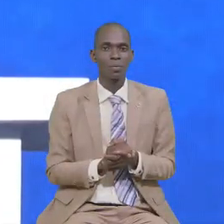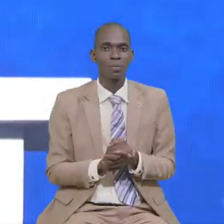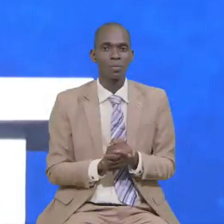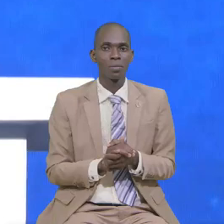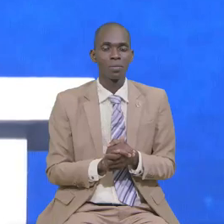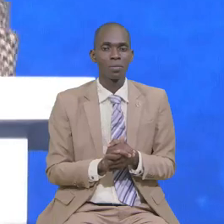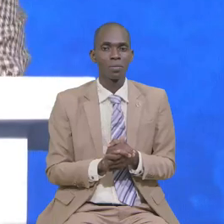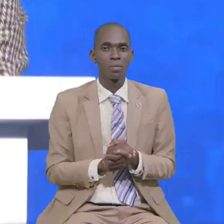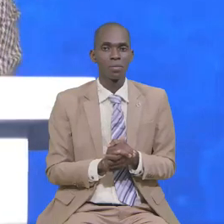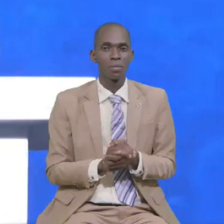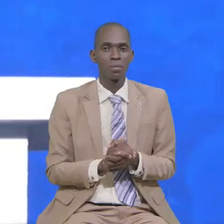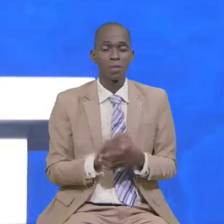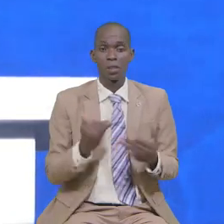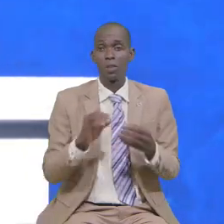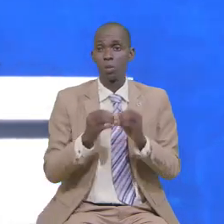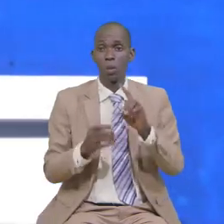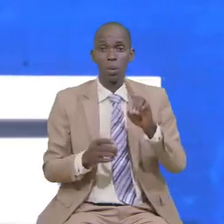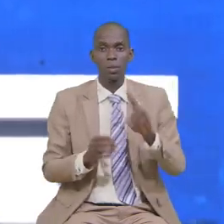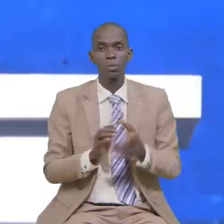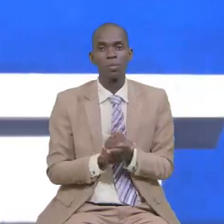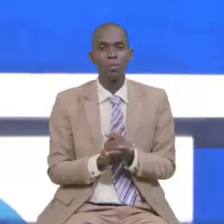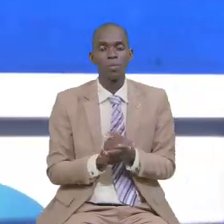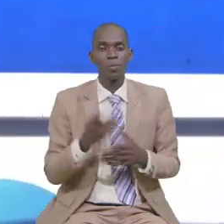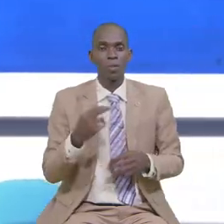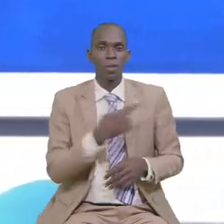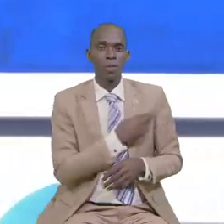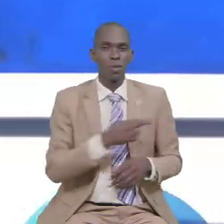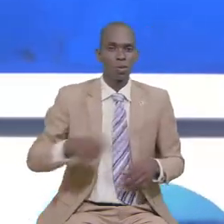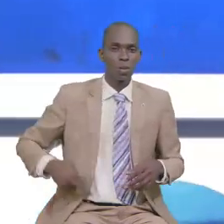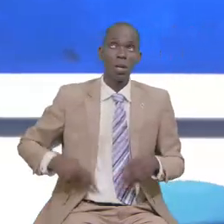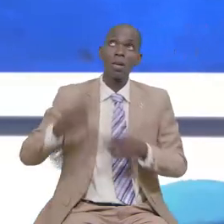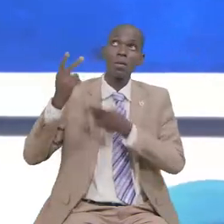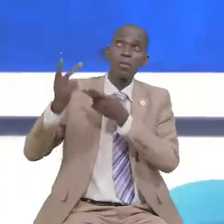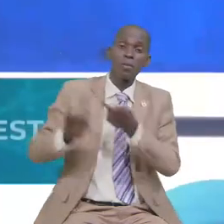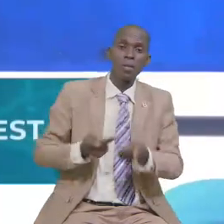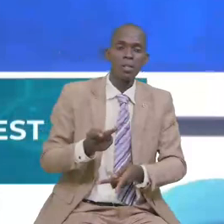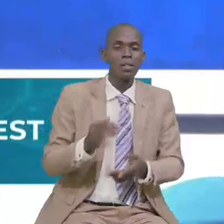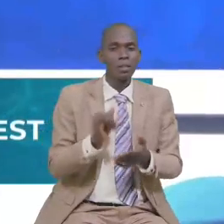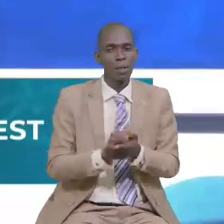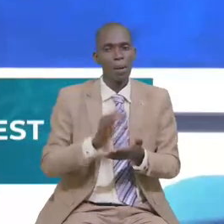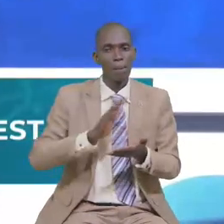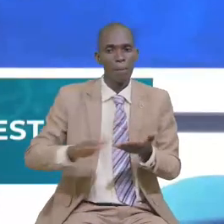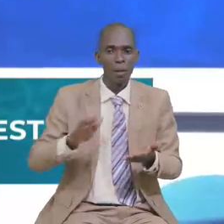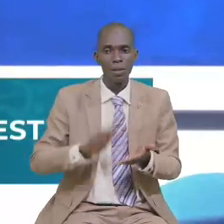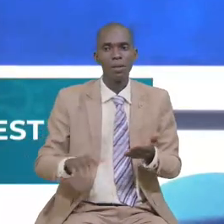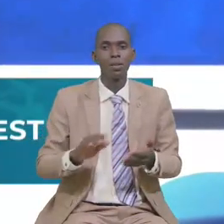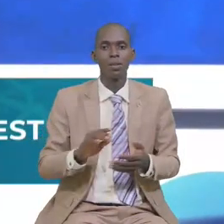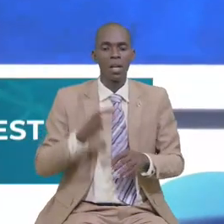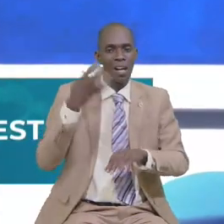Now, number one, the royal visit that pardons earnest